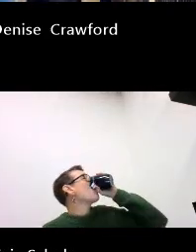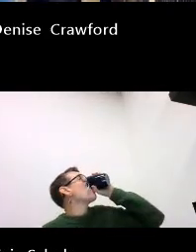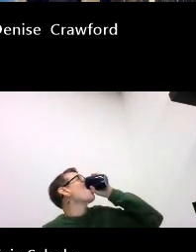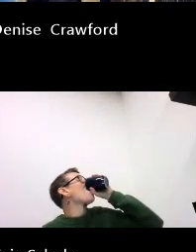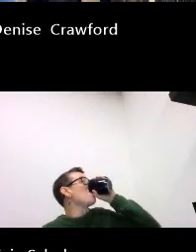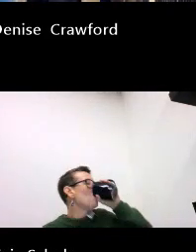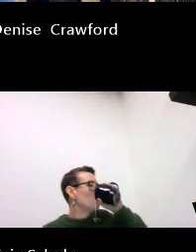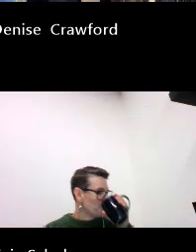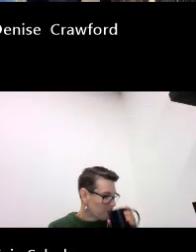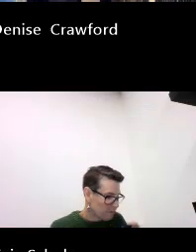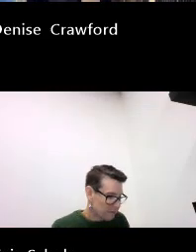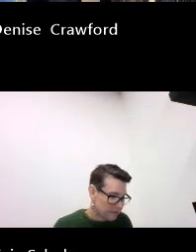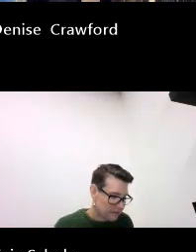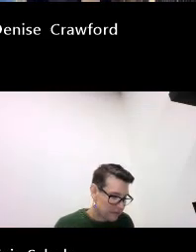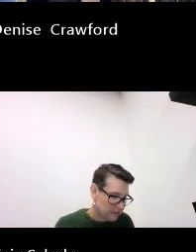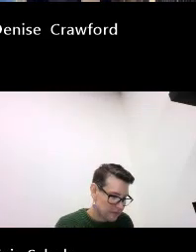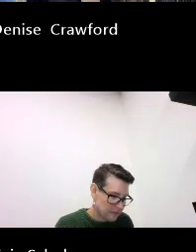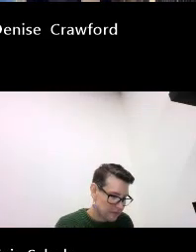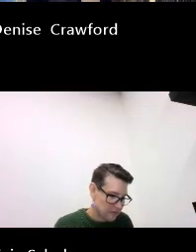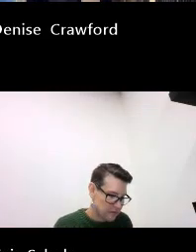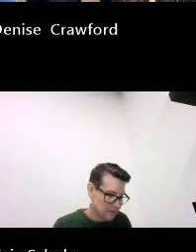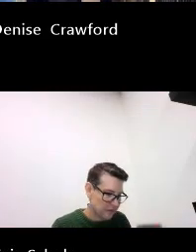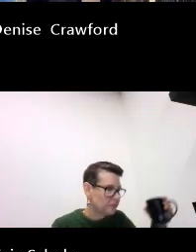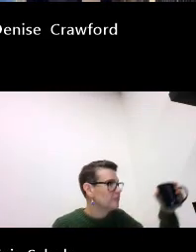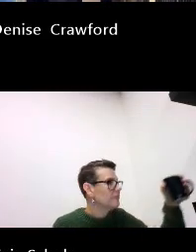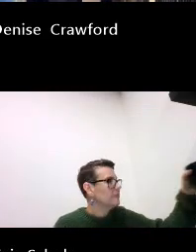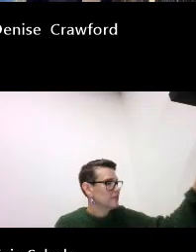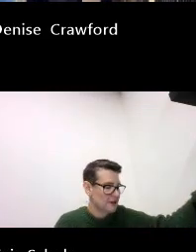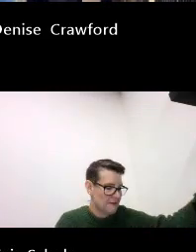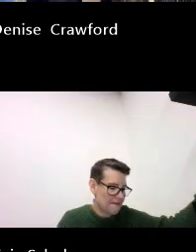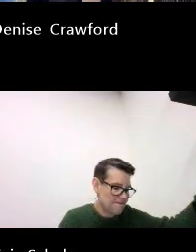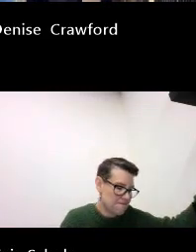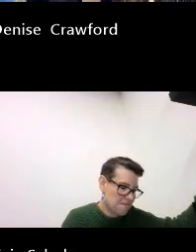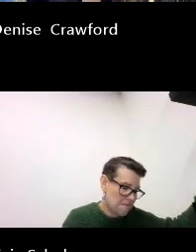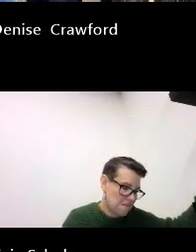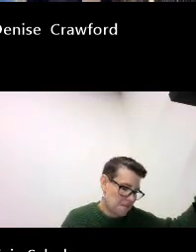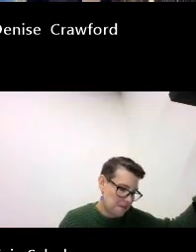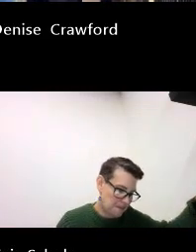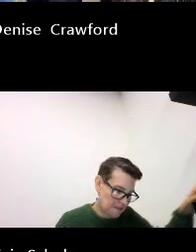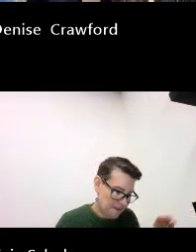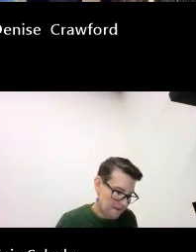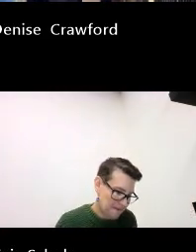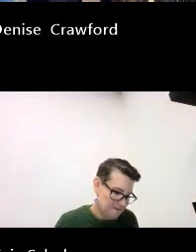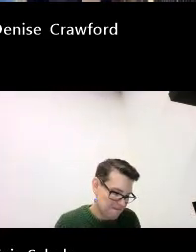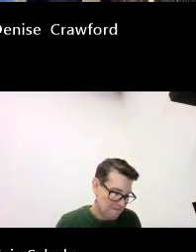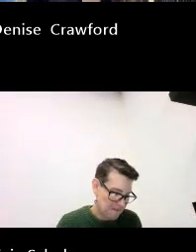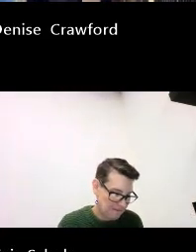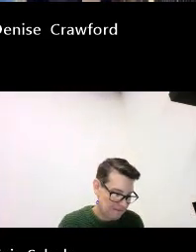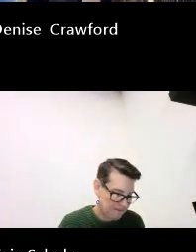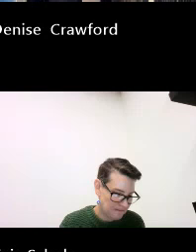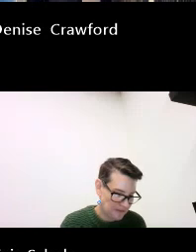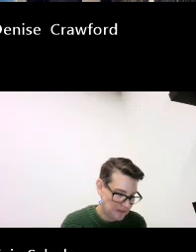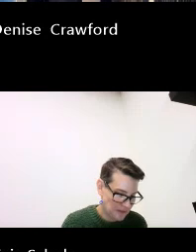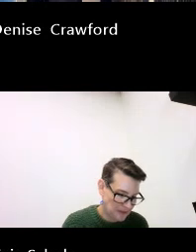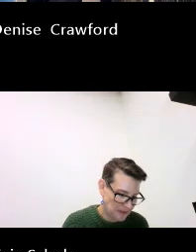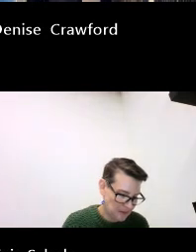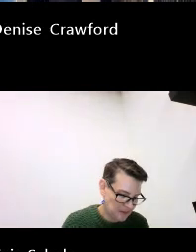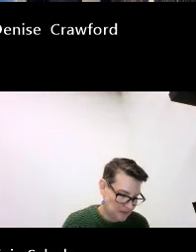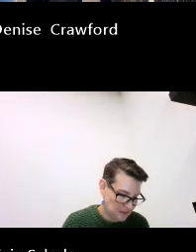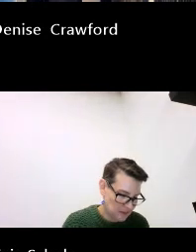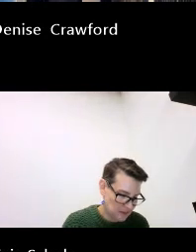the money's coming from. So there's a lot of places to answer to. So through